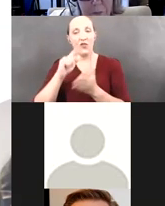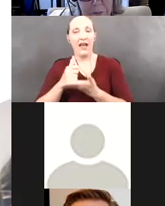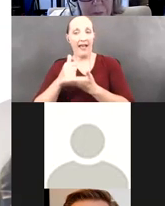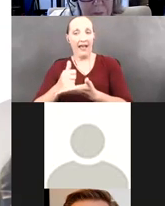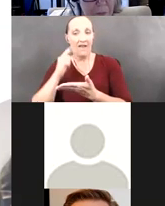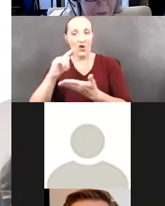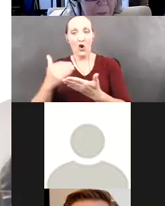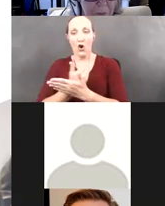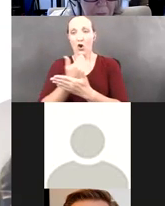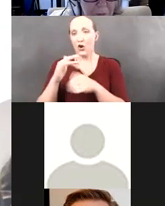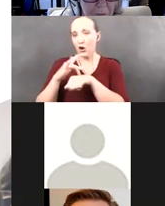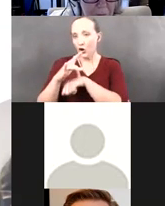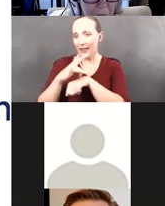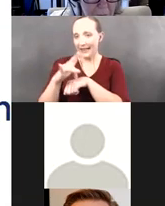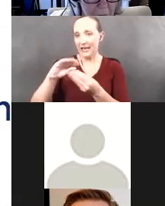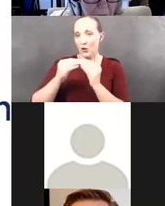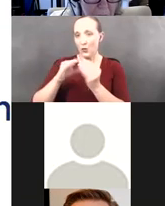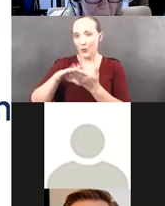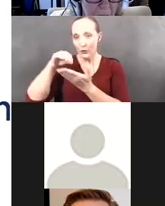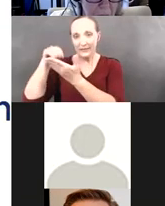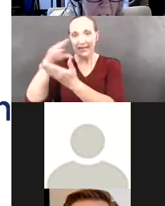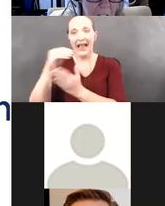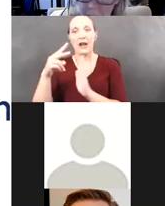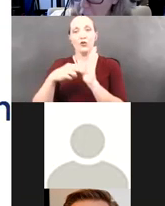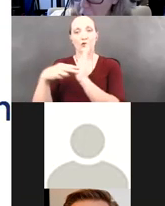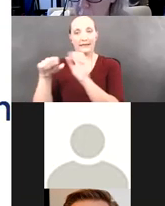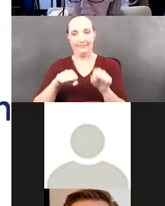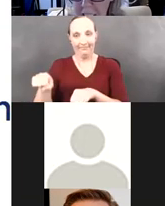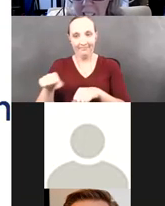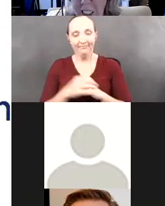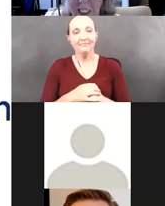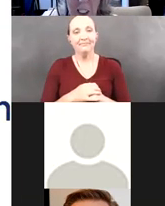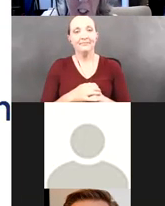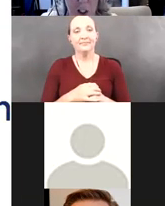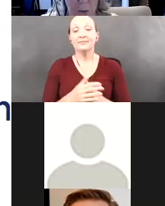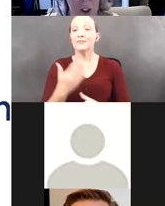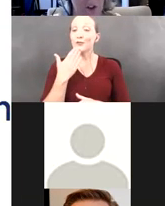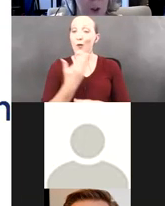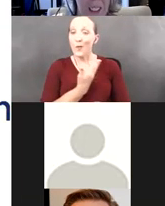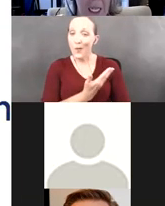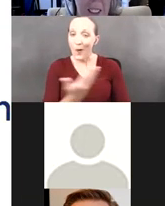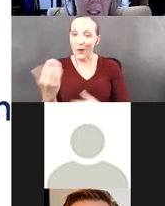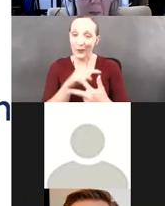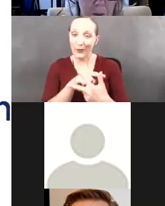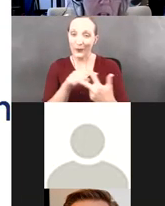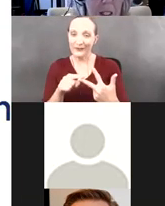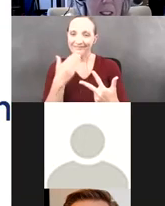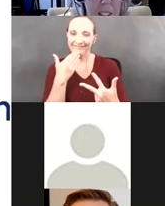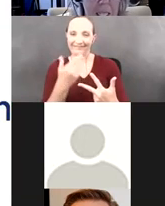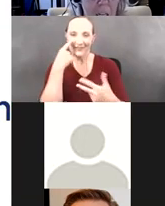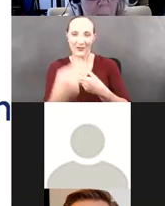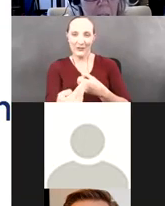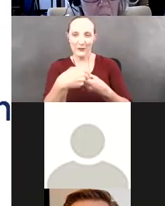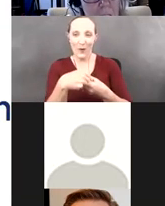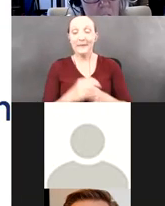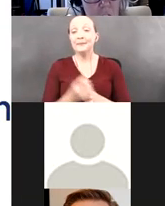literacy. asignación especial, programa basado en el hogar para lectoescritura y Good matemática morning, temprana. ladies. Thank you so much for joining Buenos us. días.